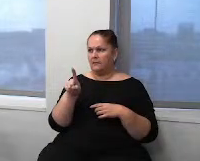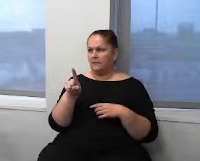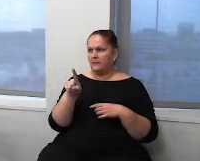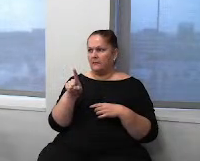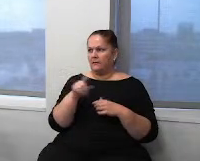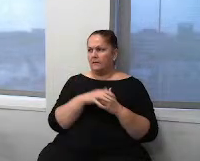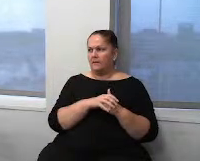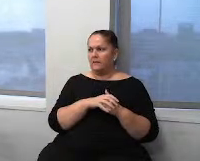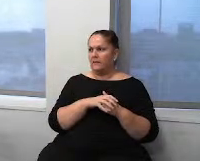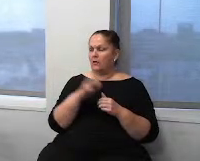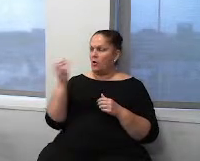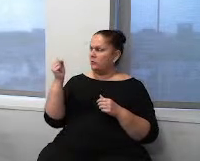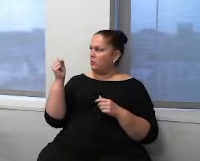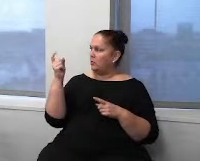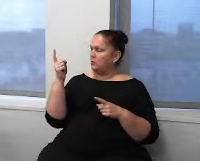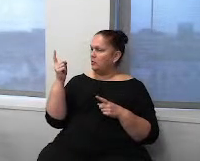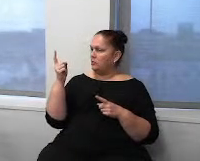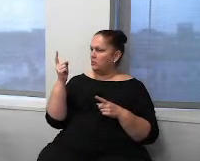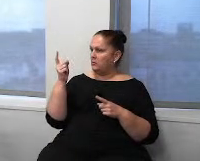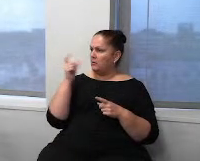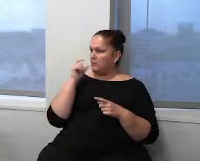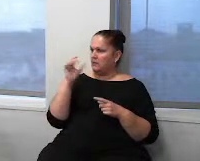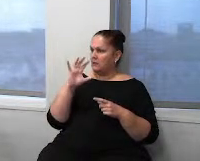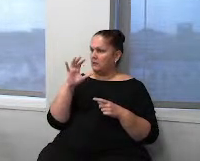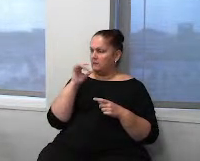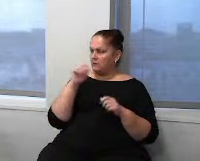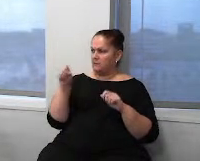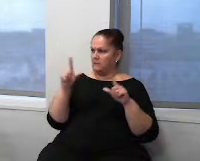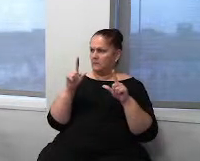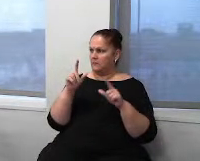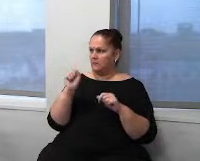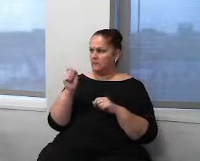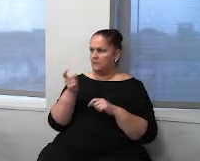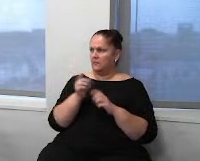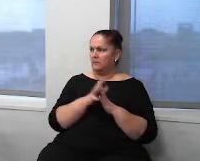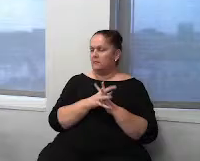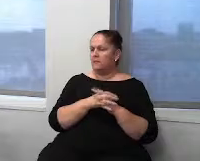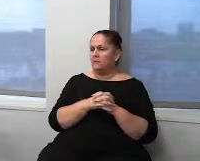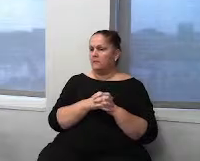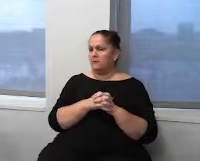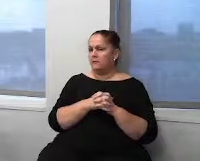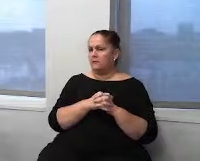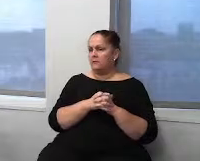5.4.1, improvements program. No. Let the exhibit get up first,